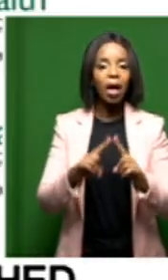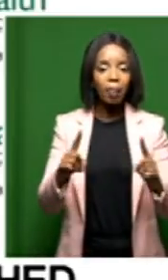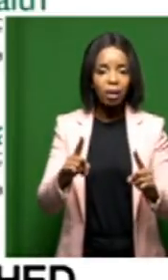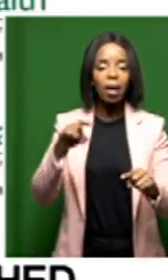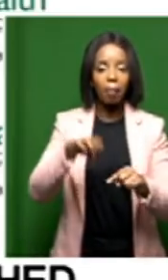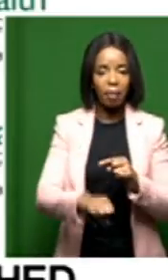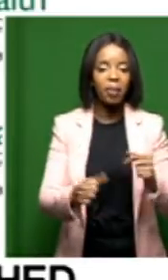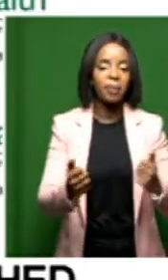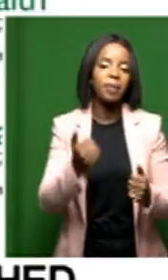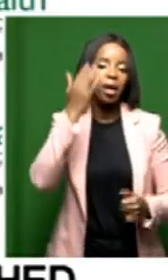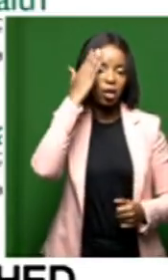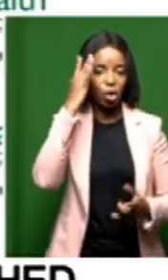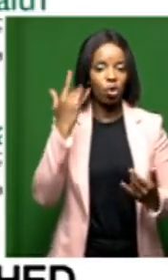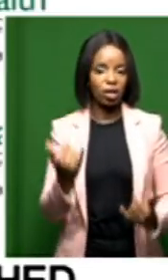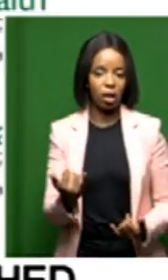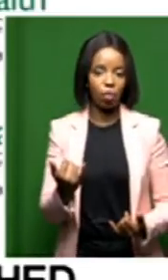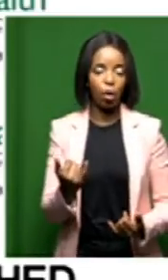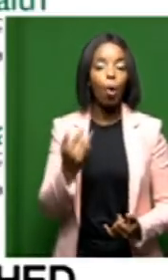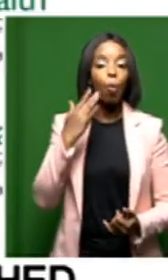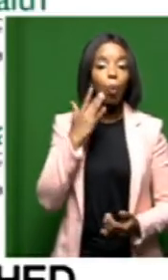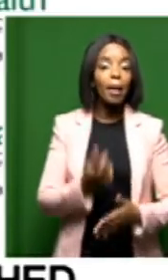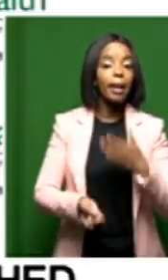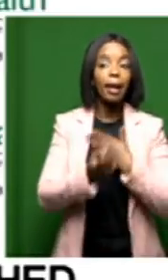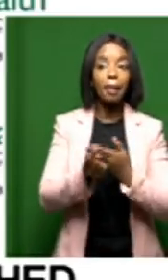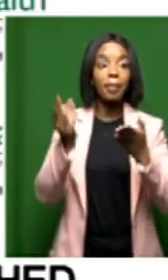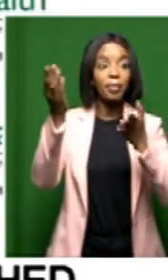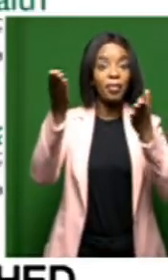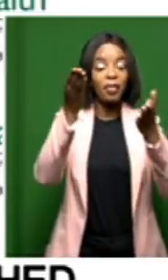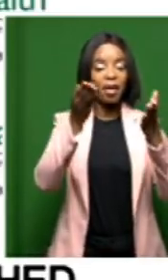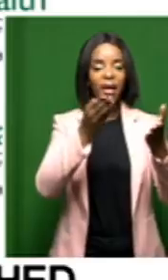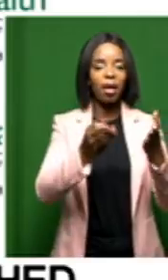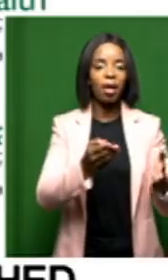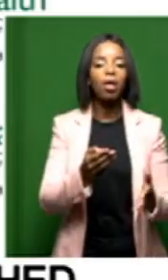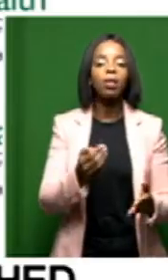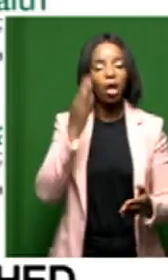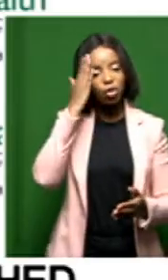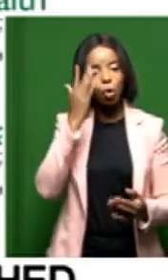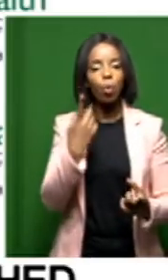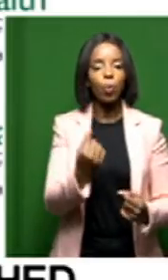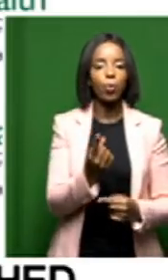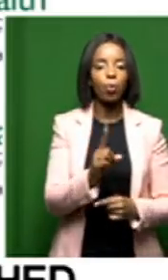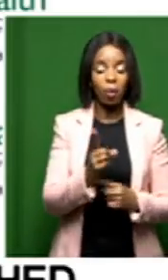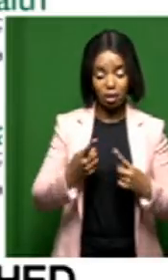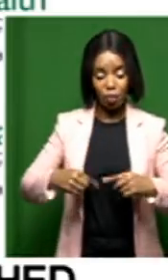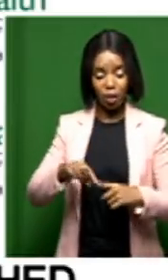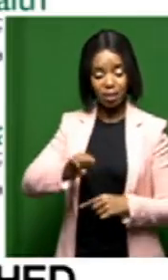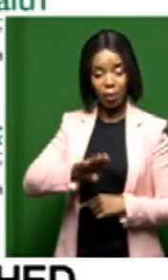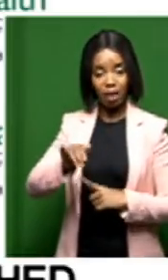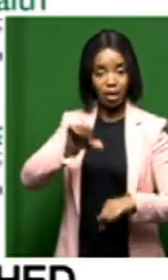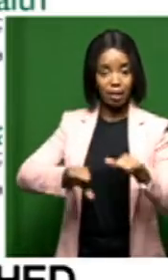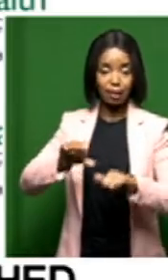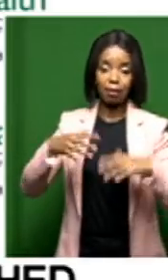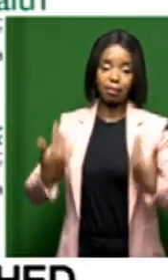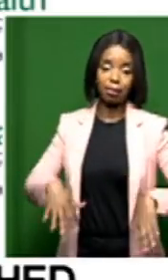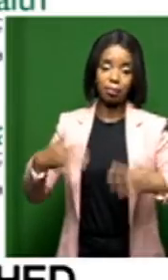shores, they were ready to deal with it. So we're indeed very grateful, and this will add more impetus to